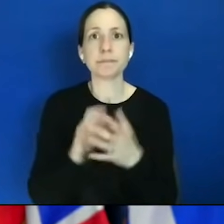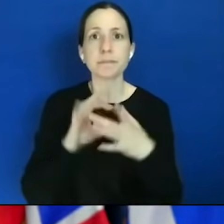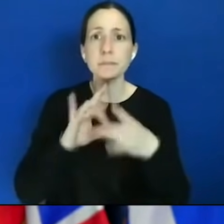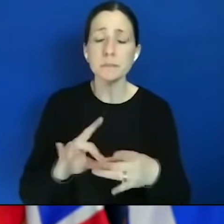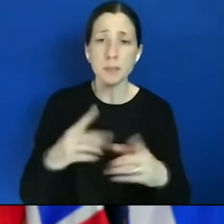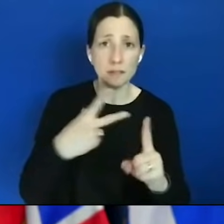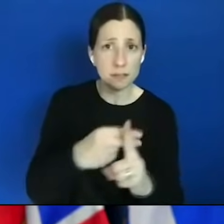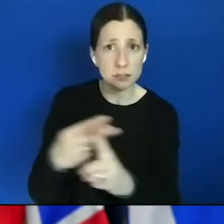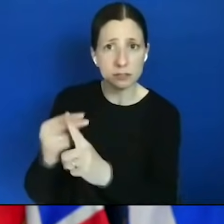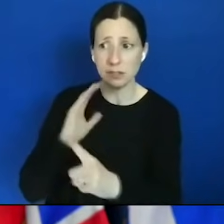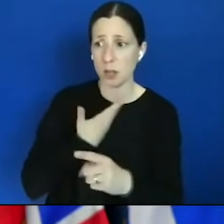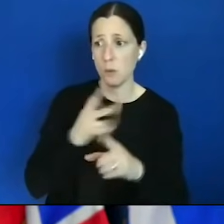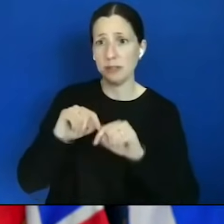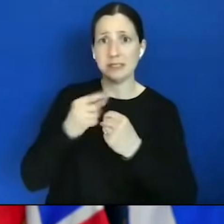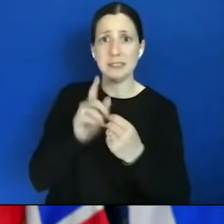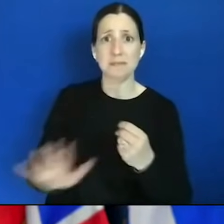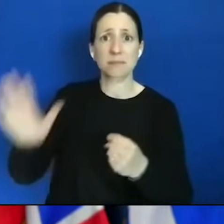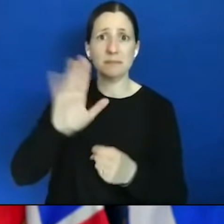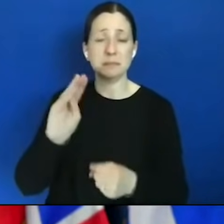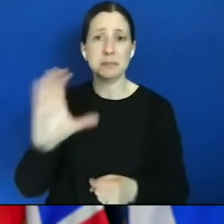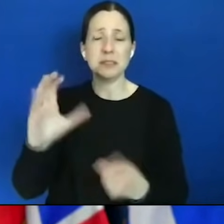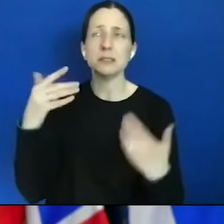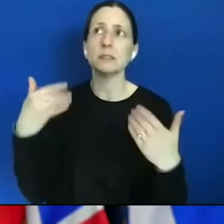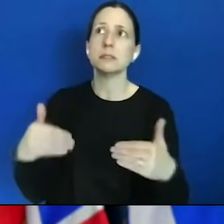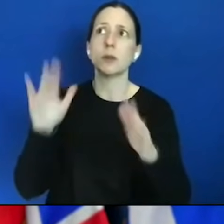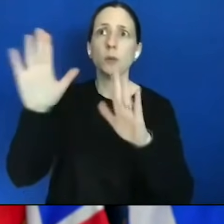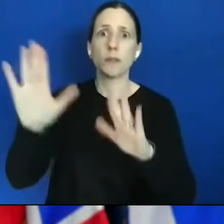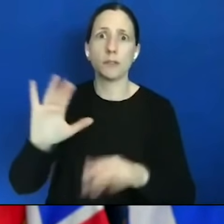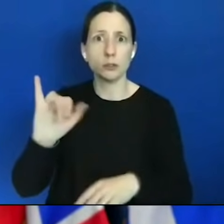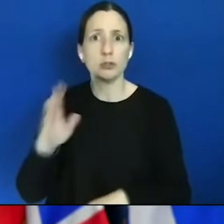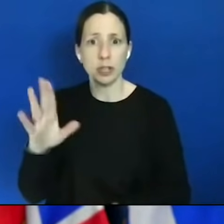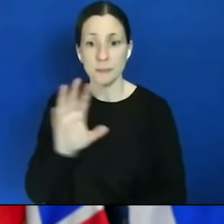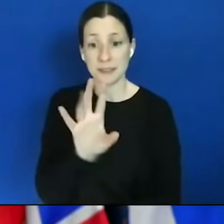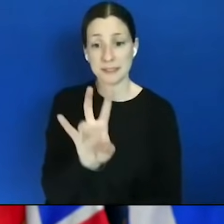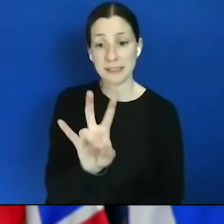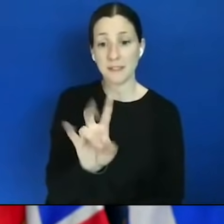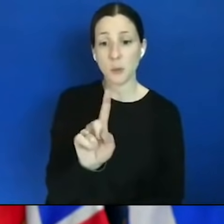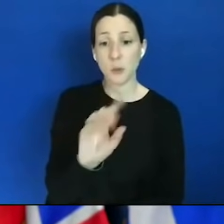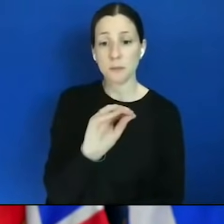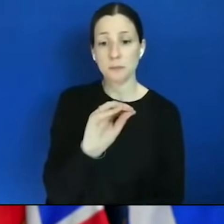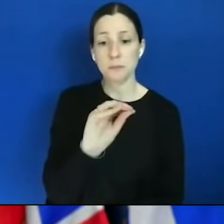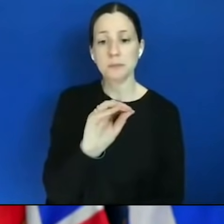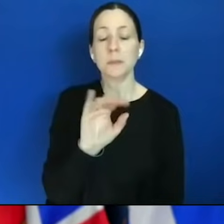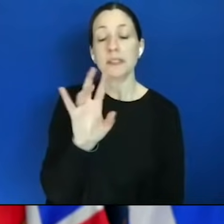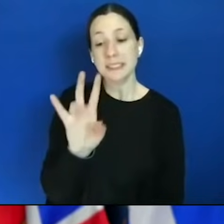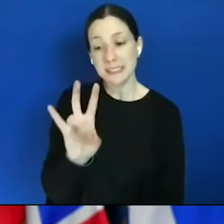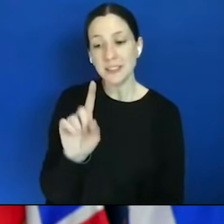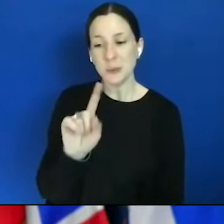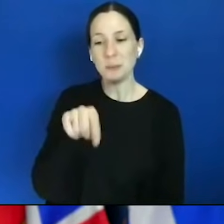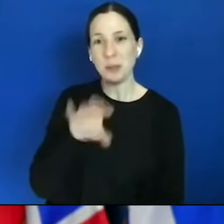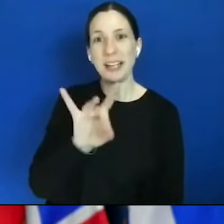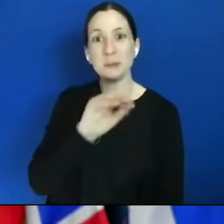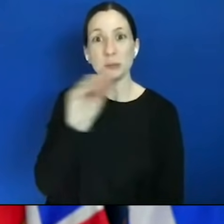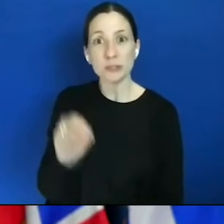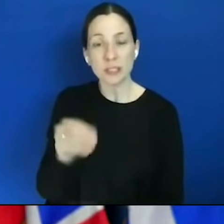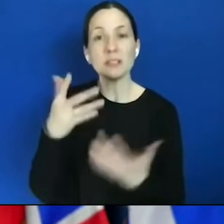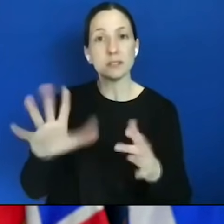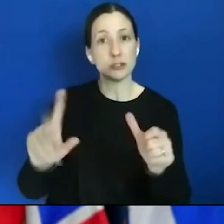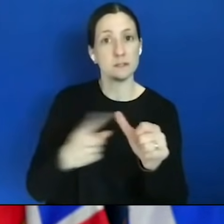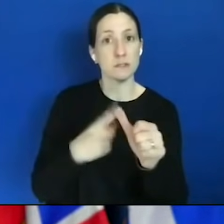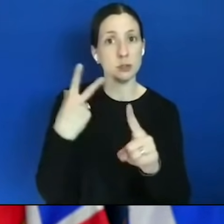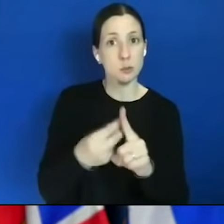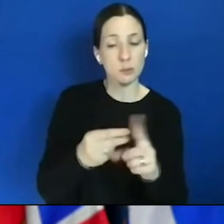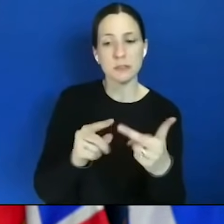think, an extraordinary job. Across British Columbia, 71.8% of adults have now received their first dose